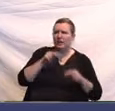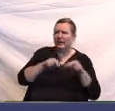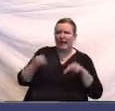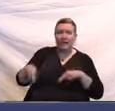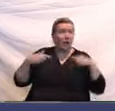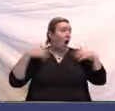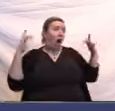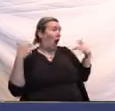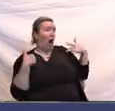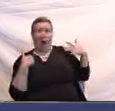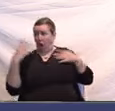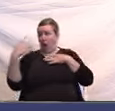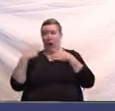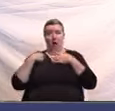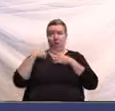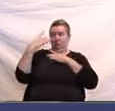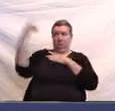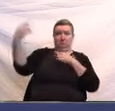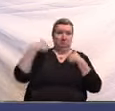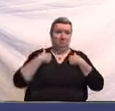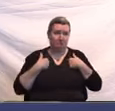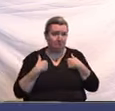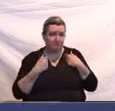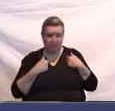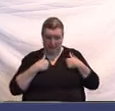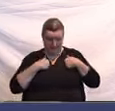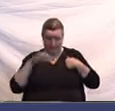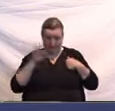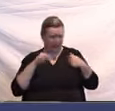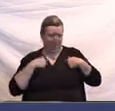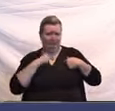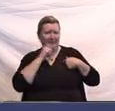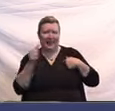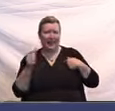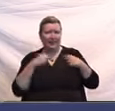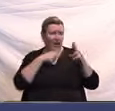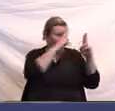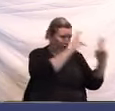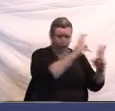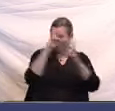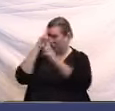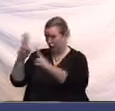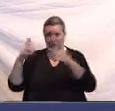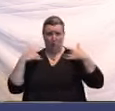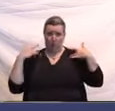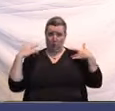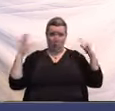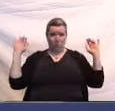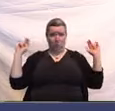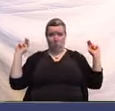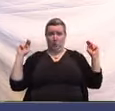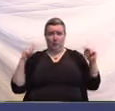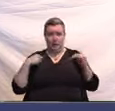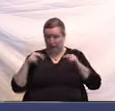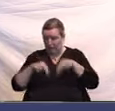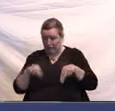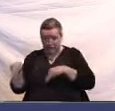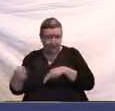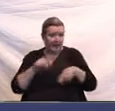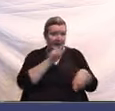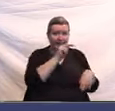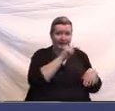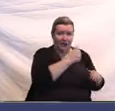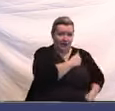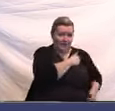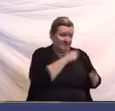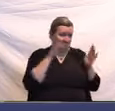everybody, every cadet, every member of the community it's a command performance. They're all in the stands.